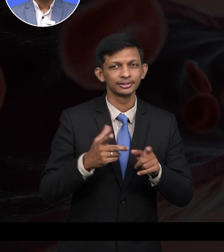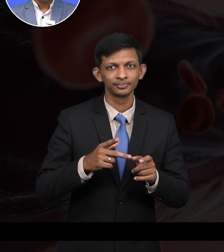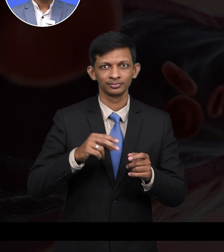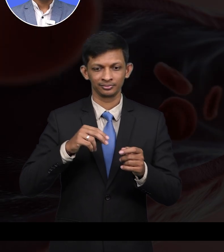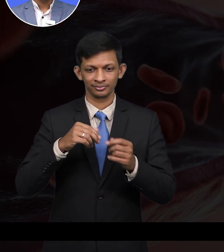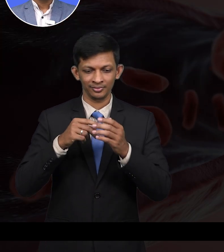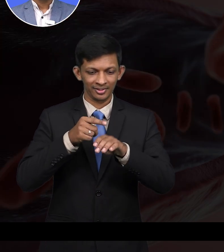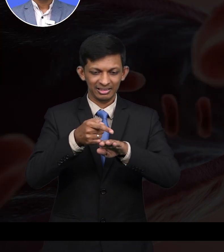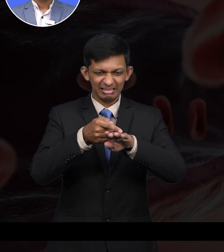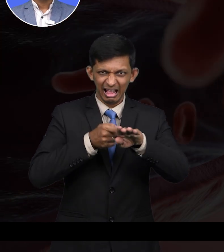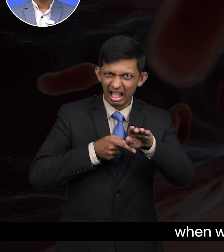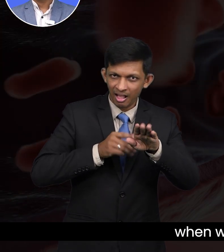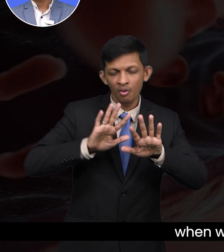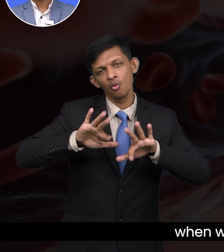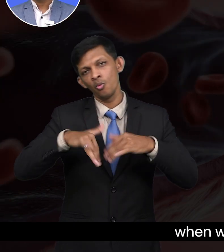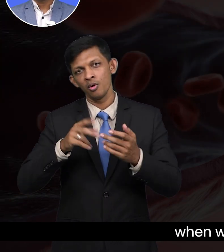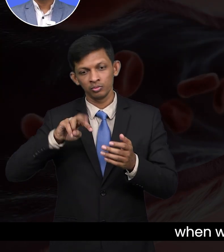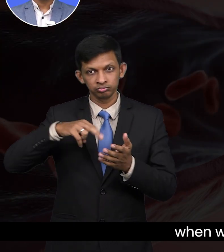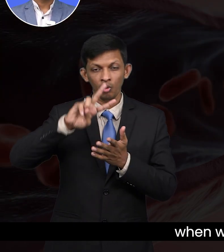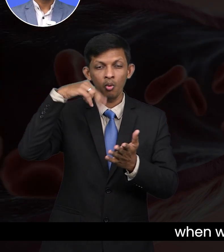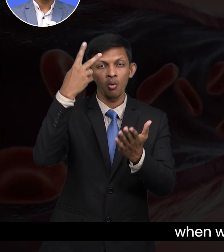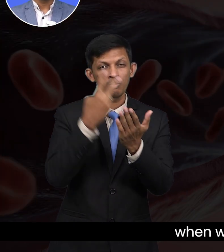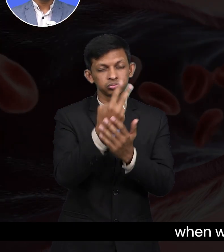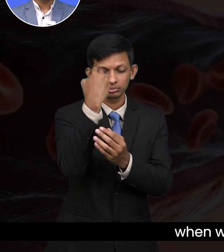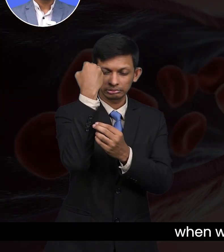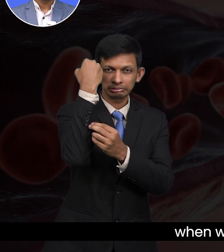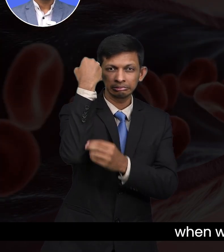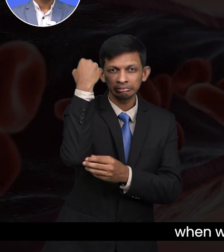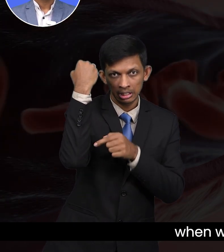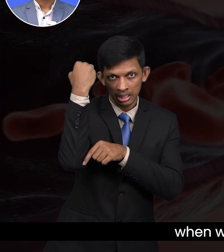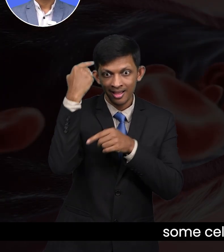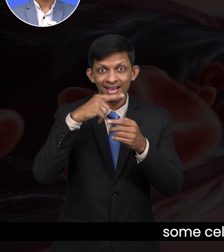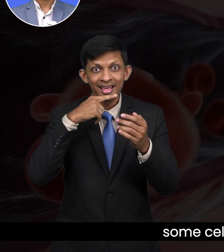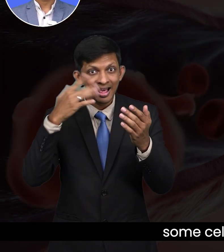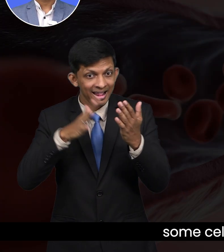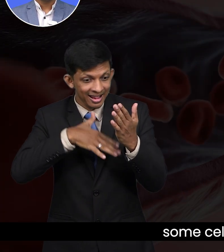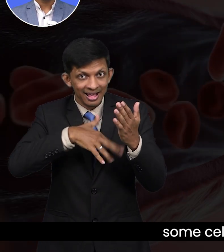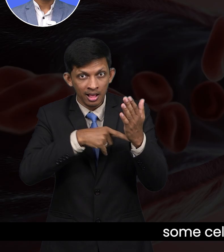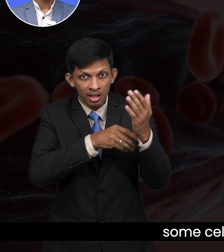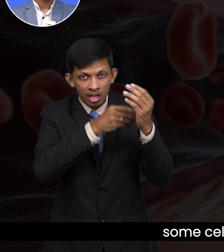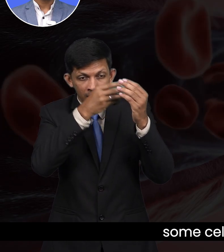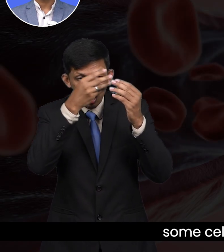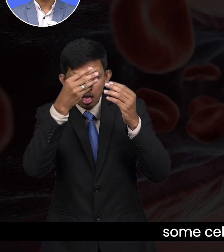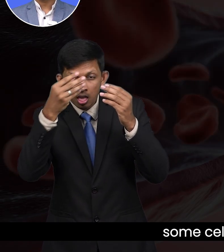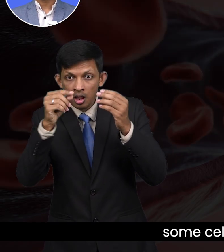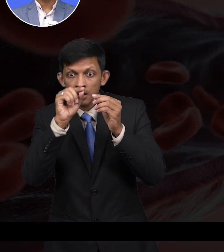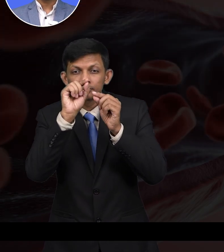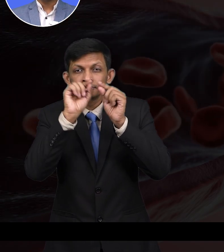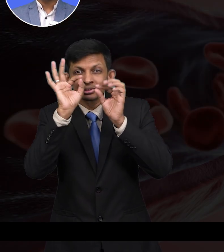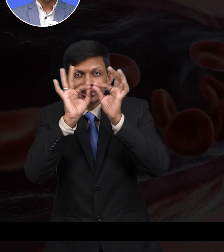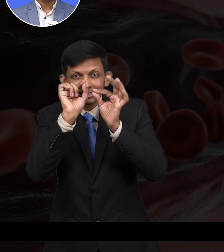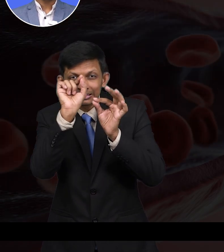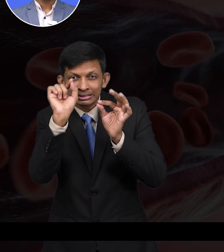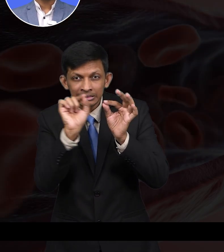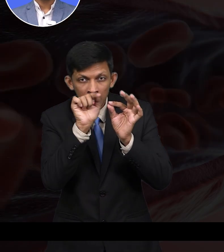For example, when we get a cut or a wound, some cells die and are replaced by